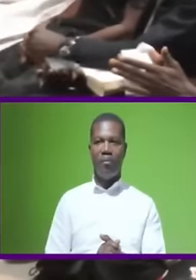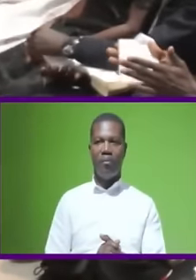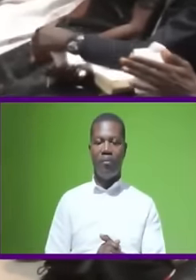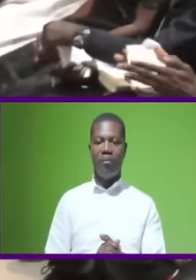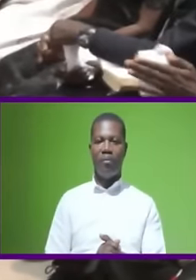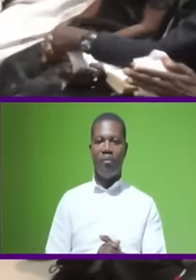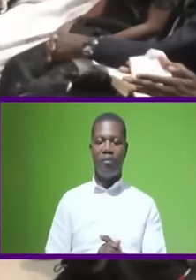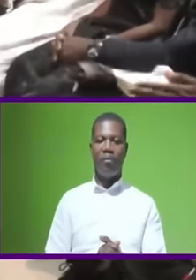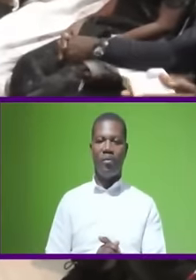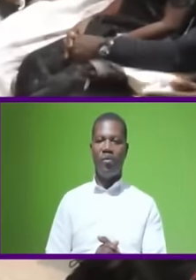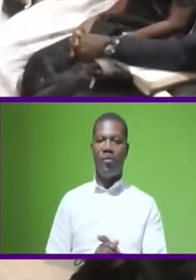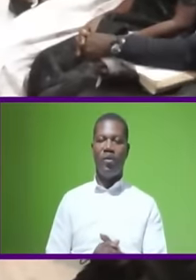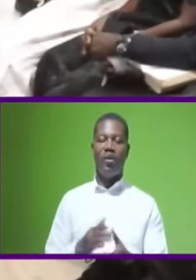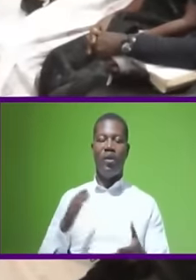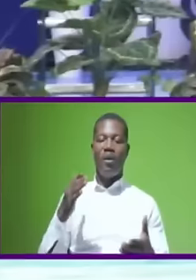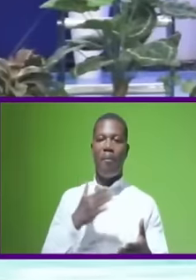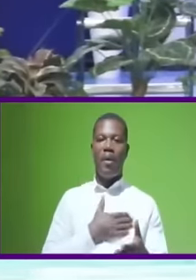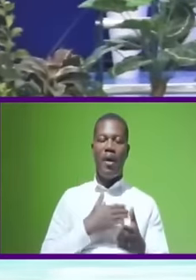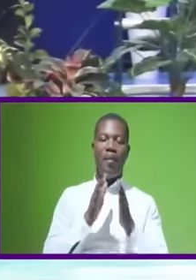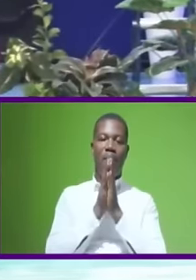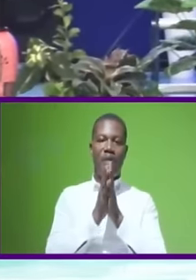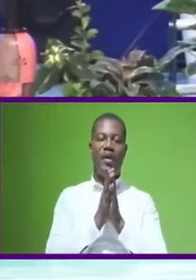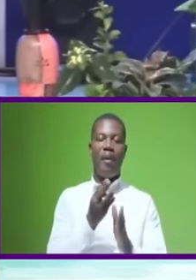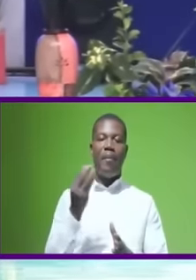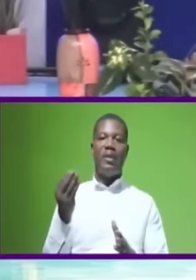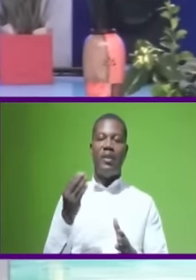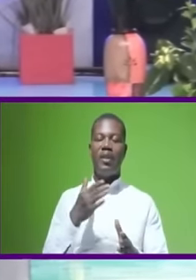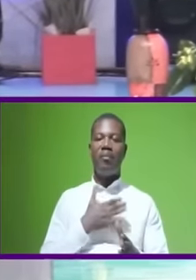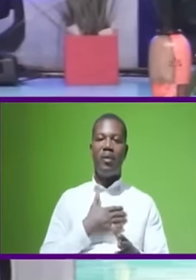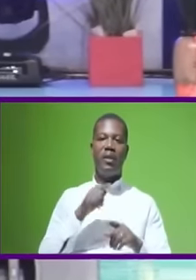My prayer materials, my